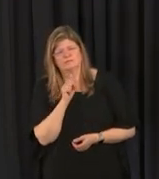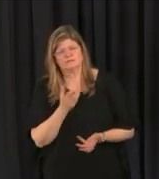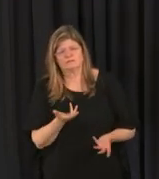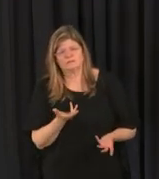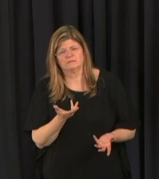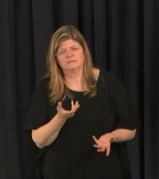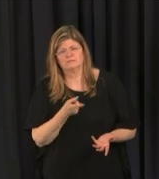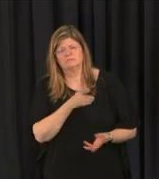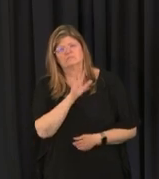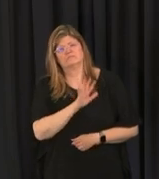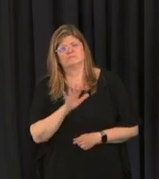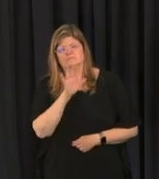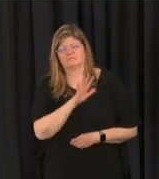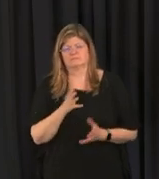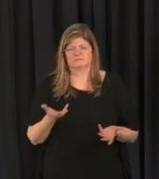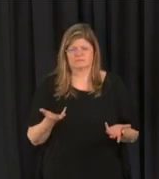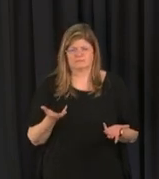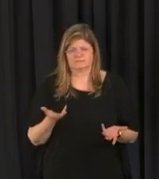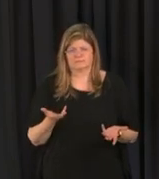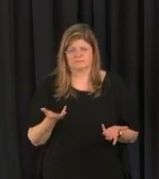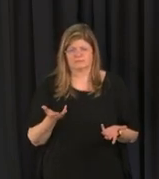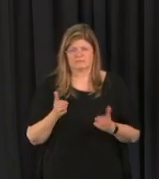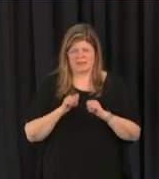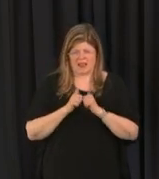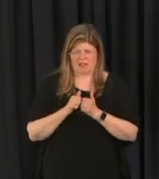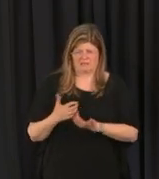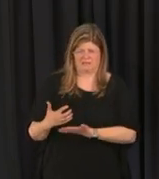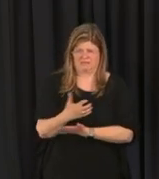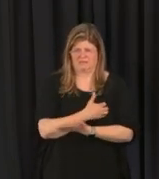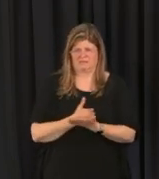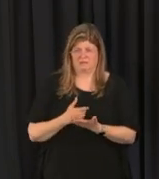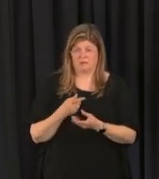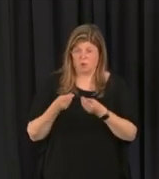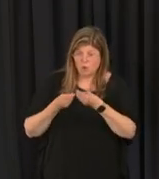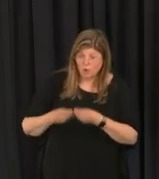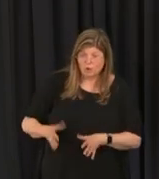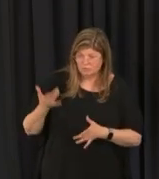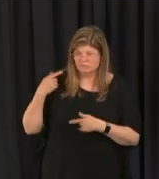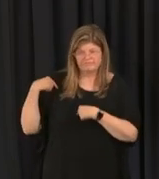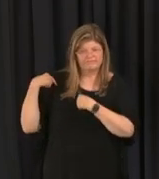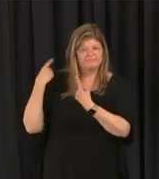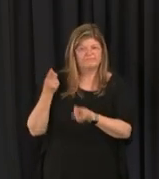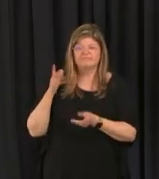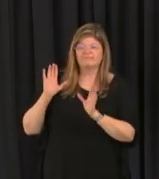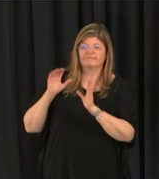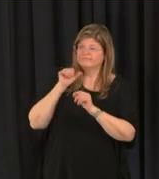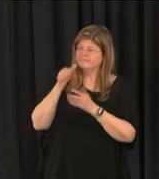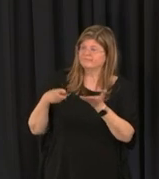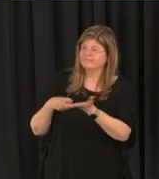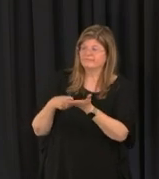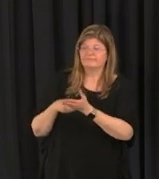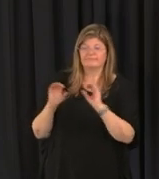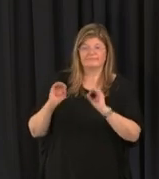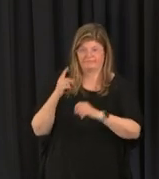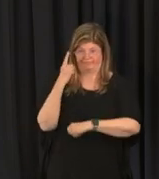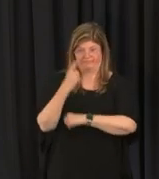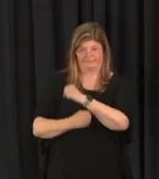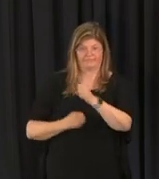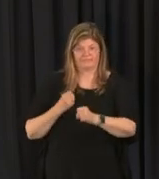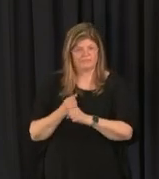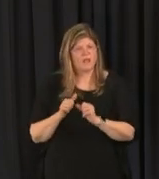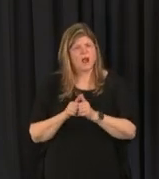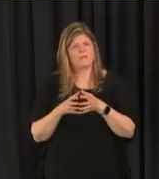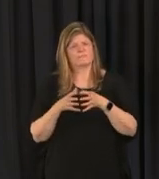ballpark number on how much revenue the district has lost from not enforcing meters for a year, either from meter revenue or